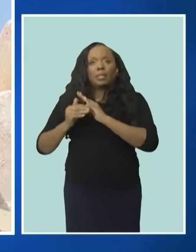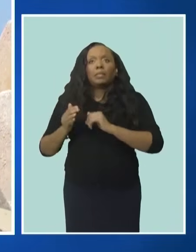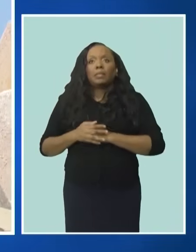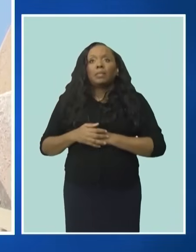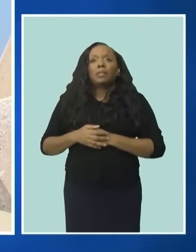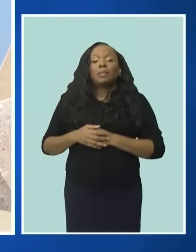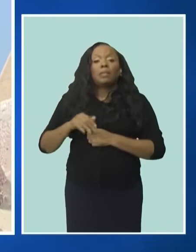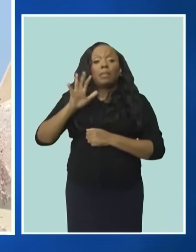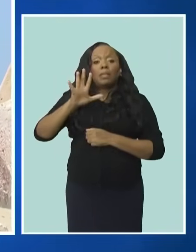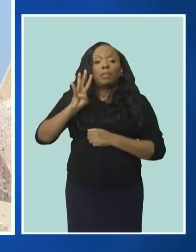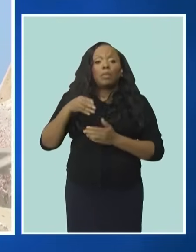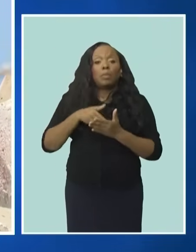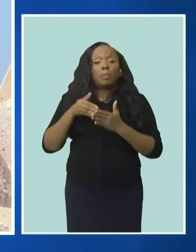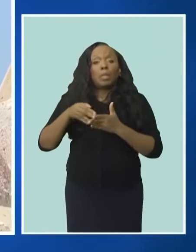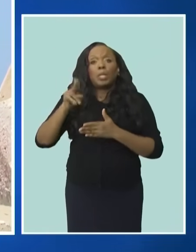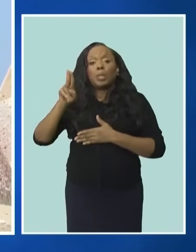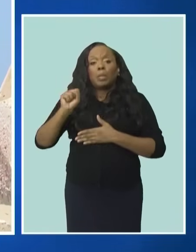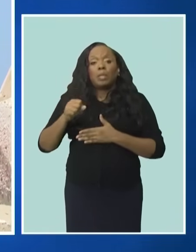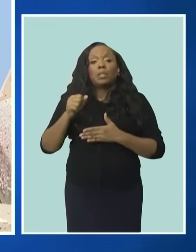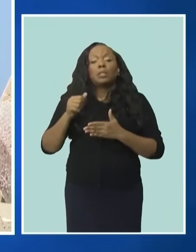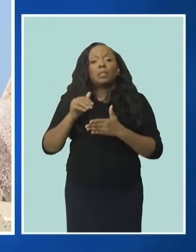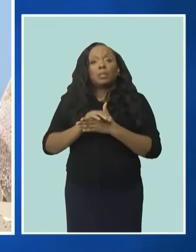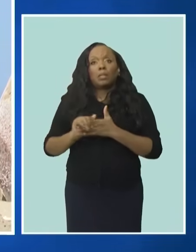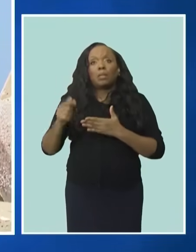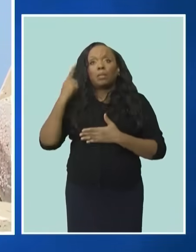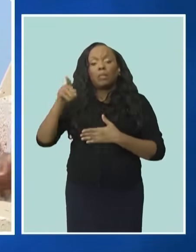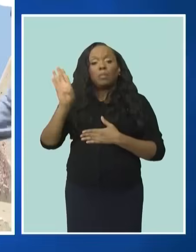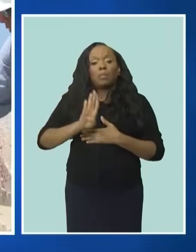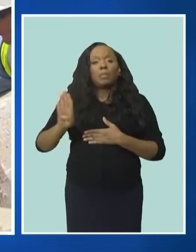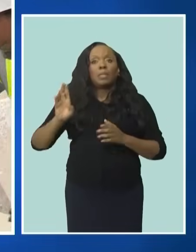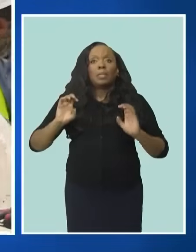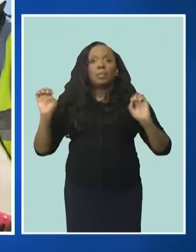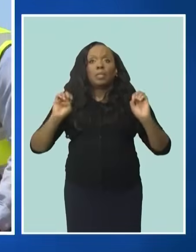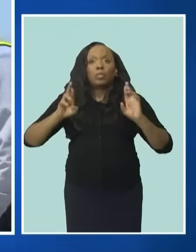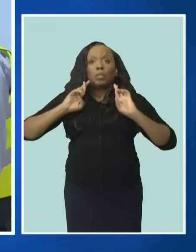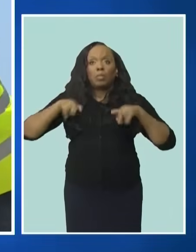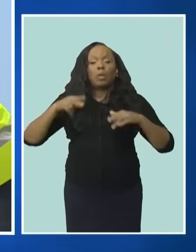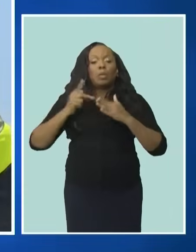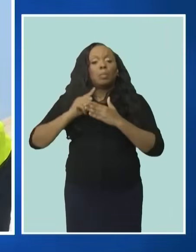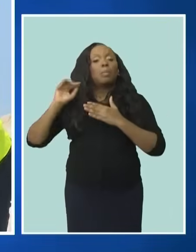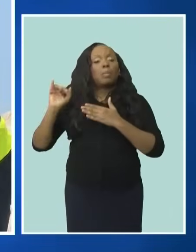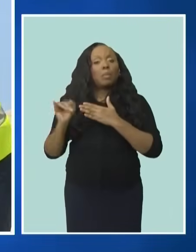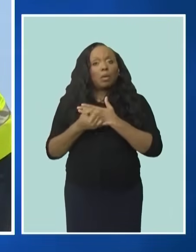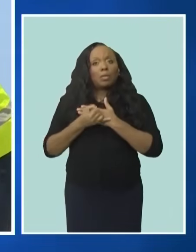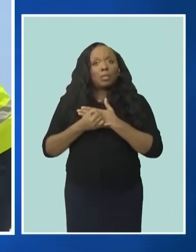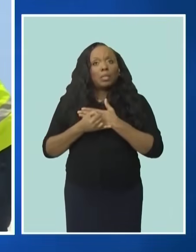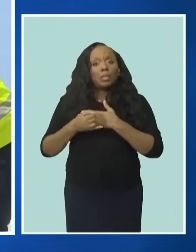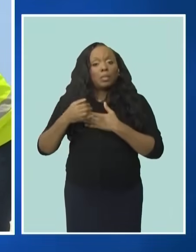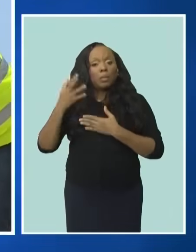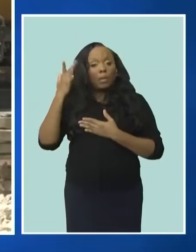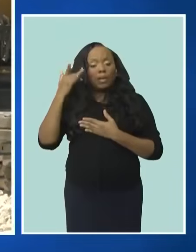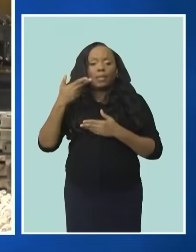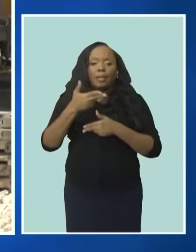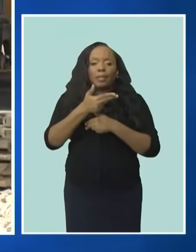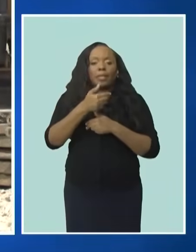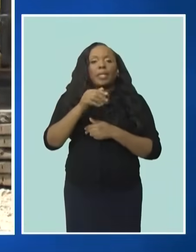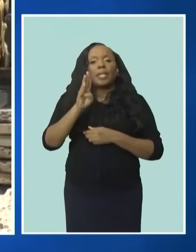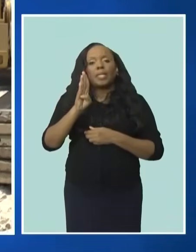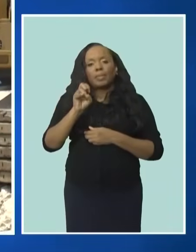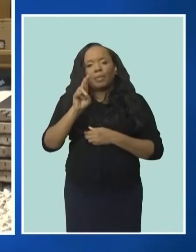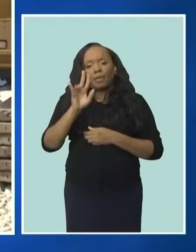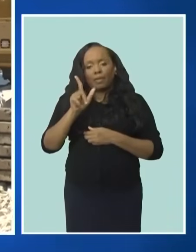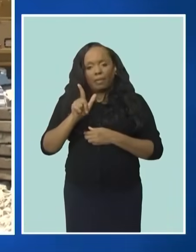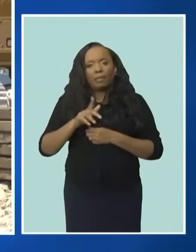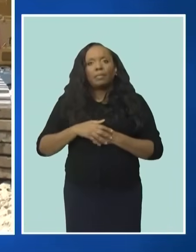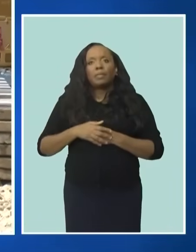million for Barbados' emergency response and recovery project from the impacts of Hurricane Beryl. The